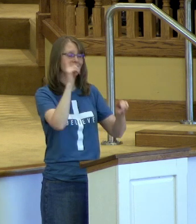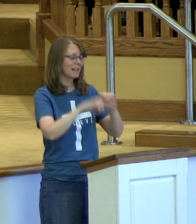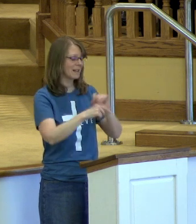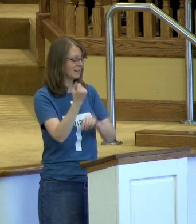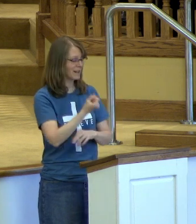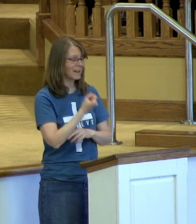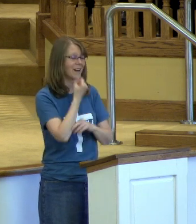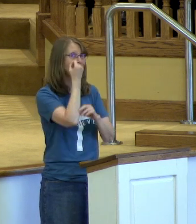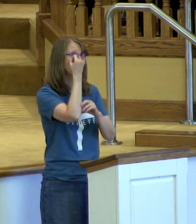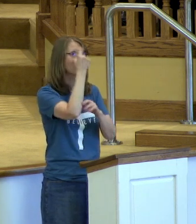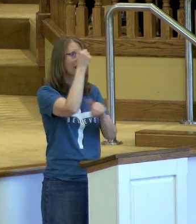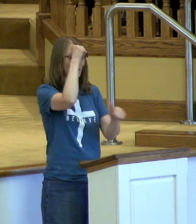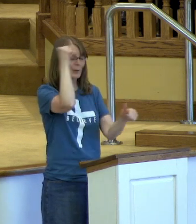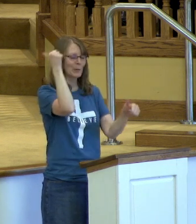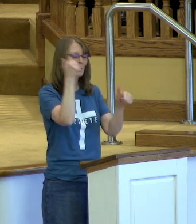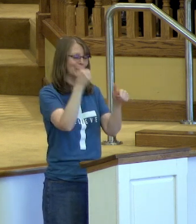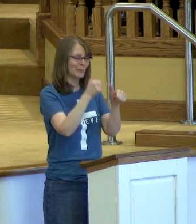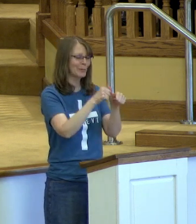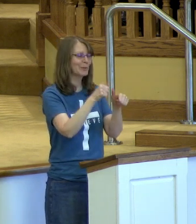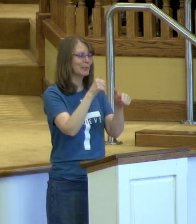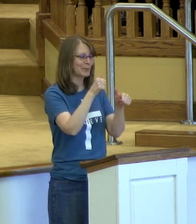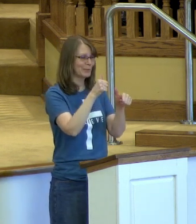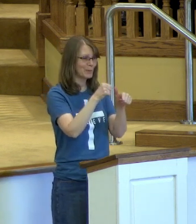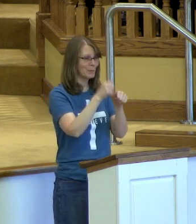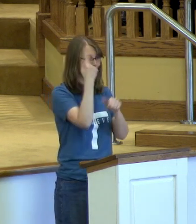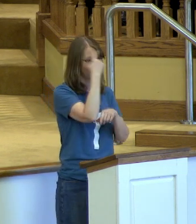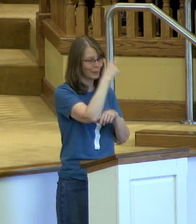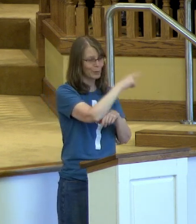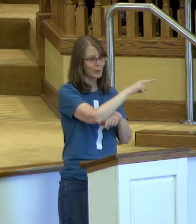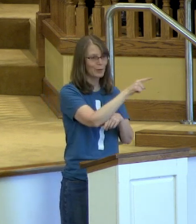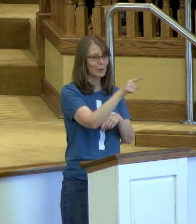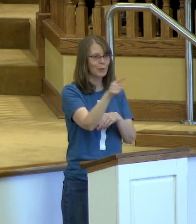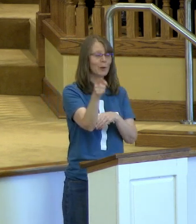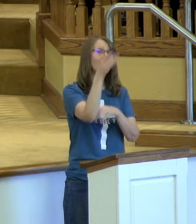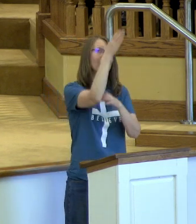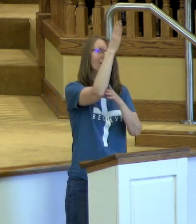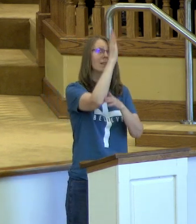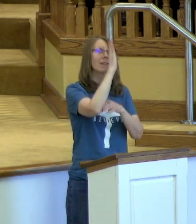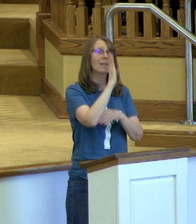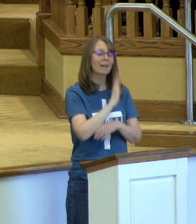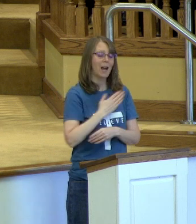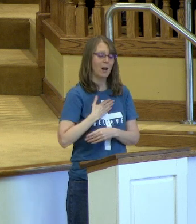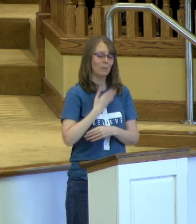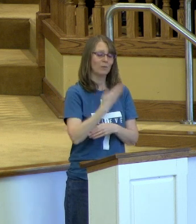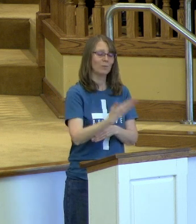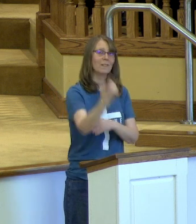understands, remember it was for you that God would bend to be a